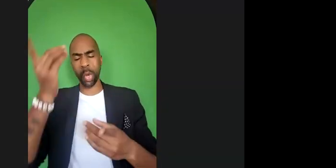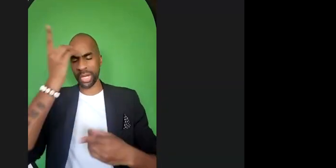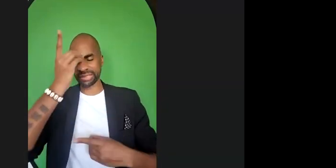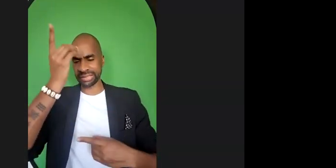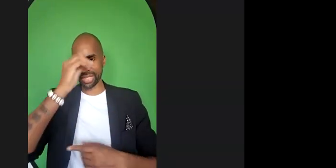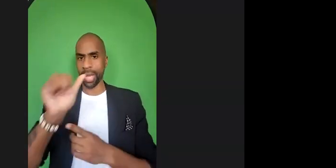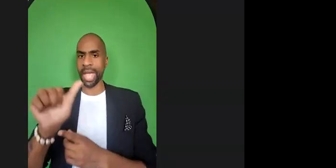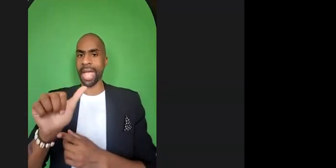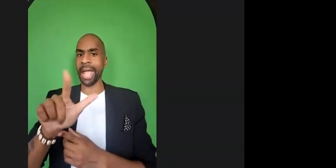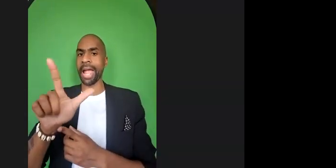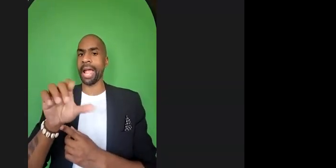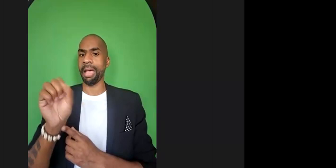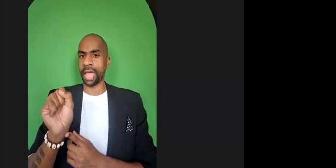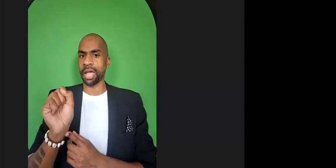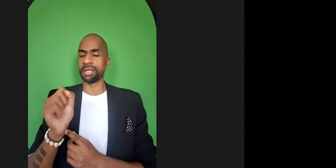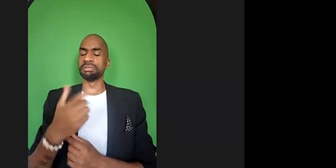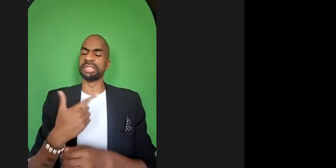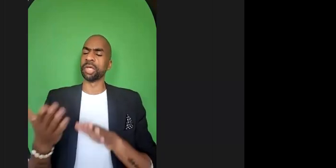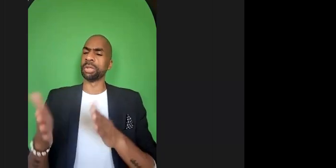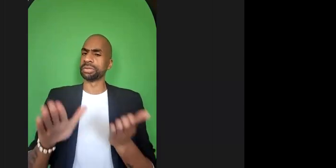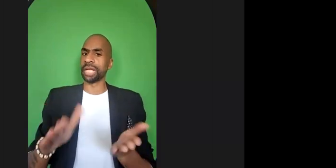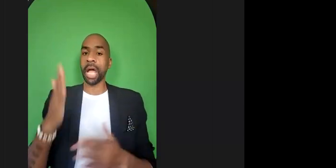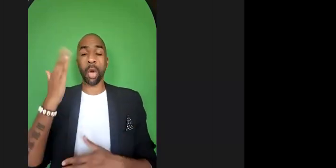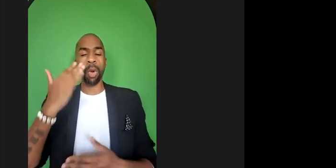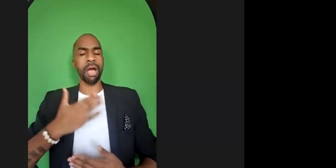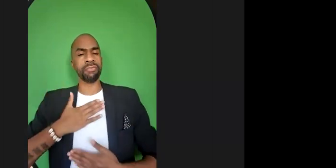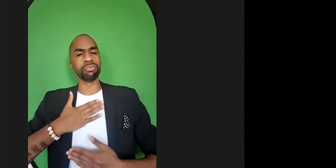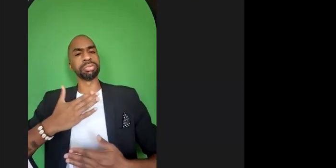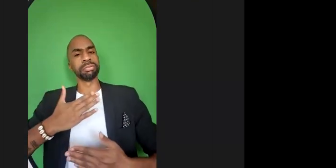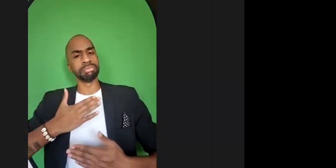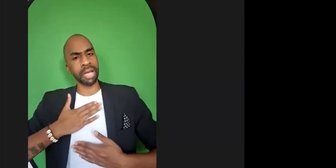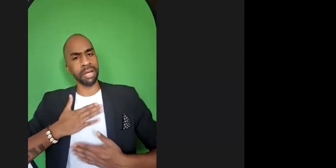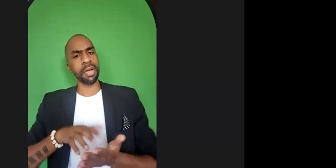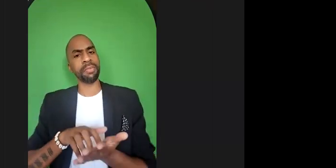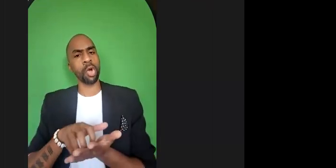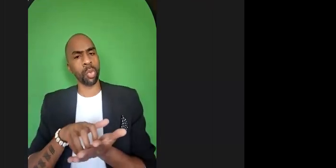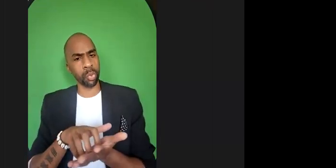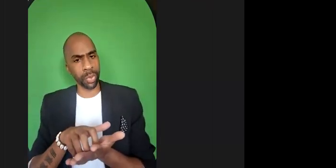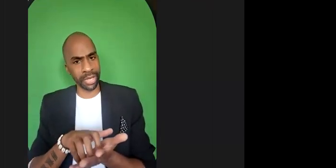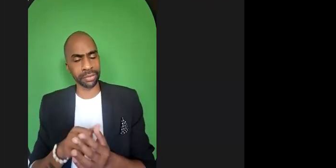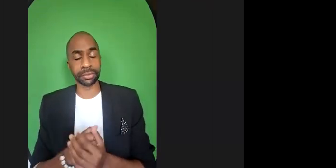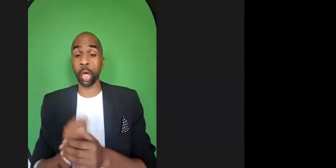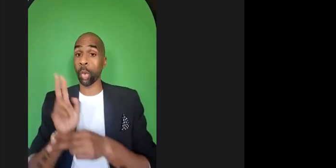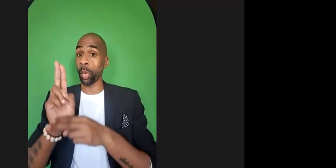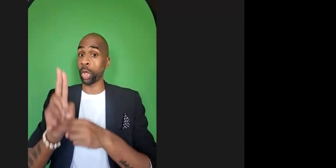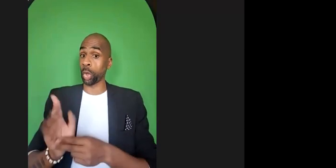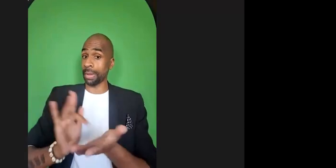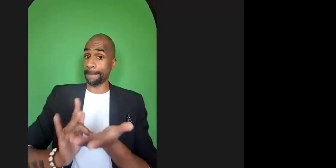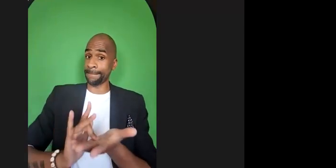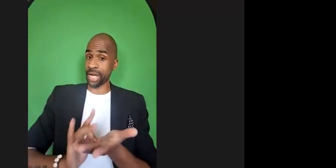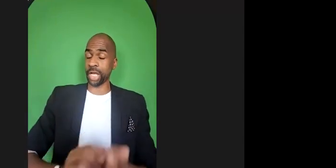the progressive respiratory weakness. And often we use medications like opioids, sometimes